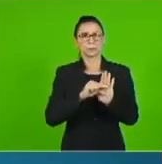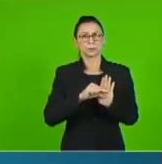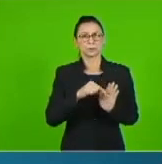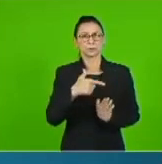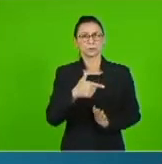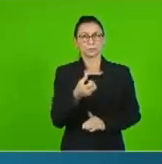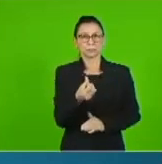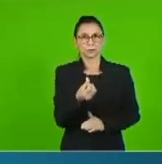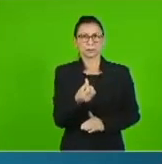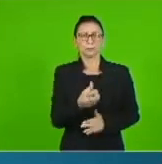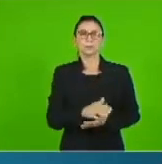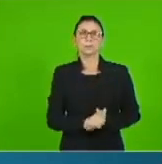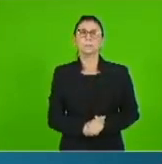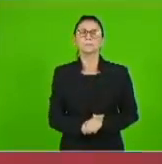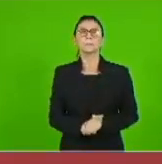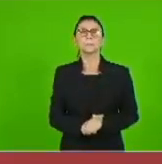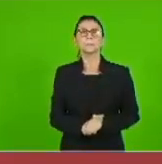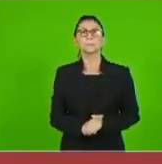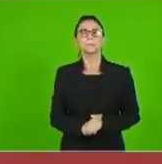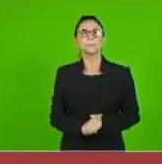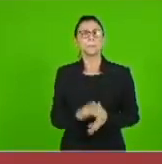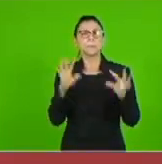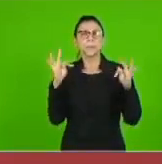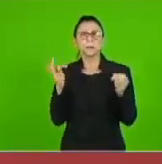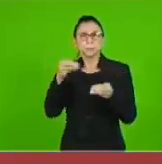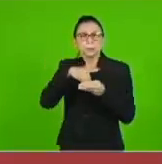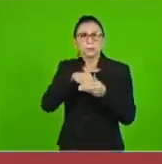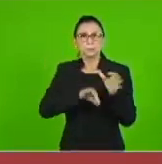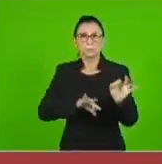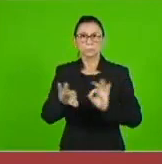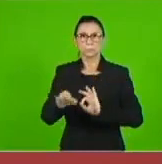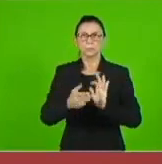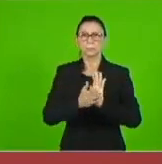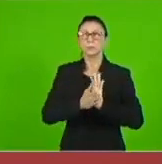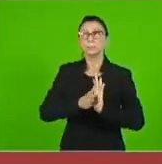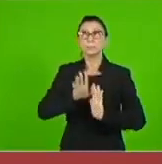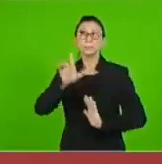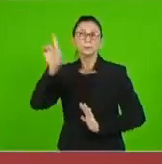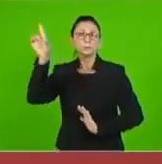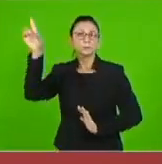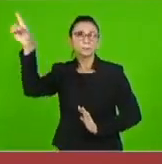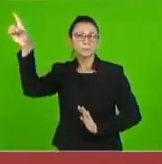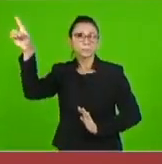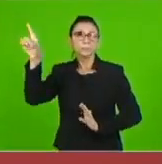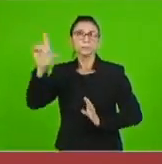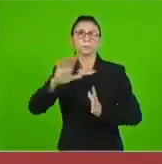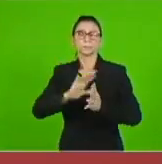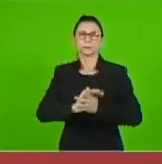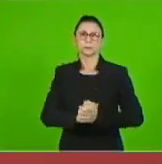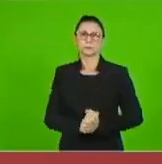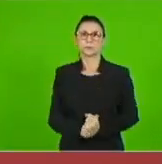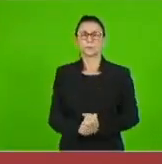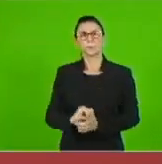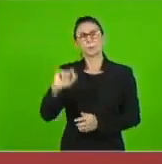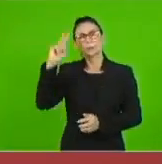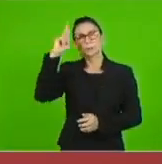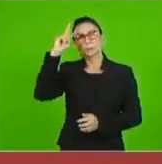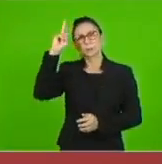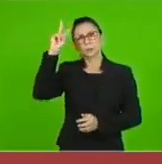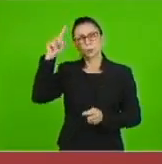verse 28. Everything, my brethren, is in the project of God, registered